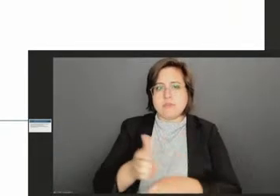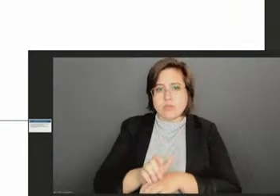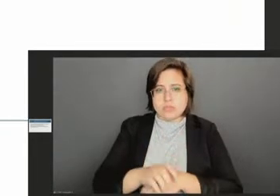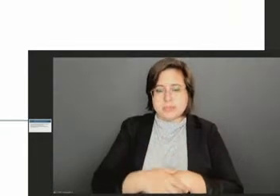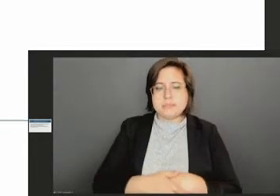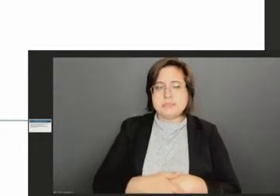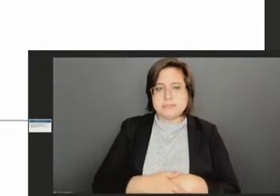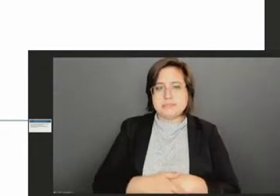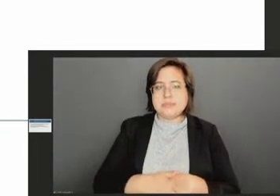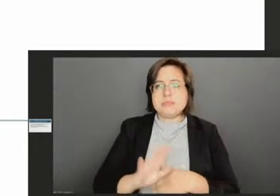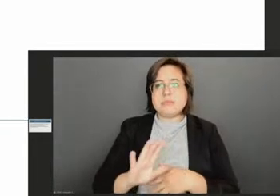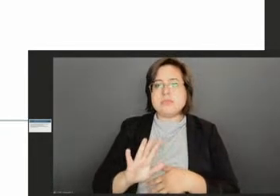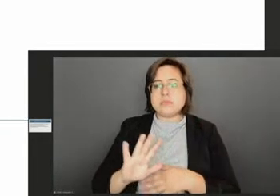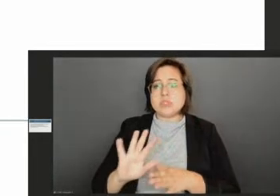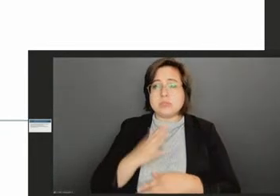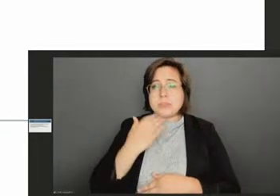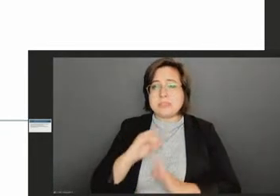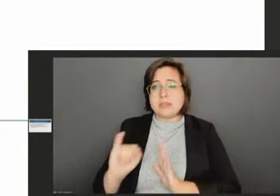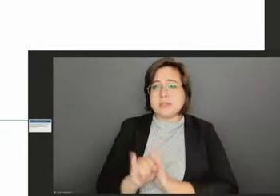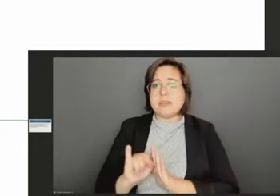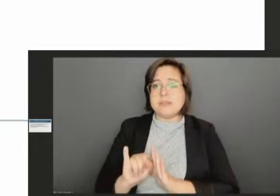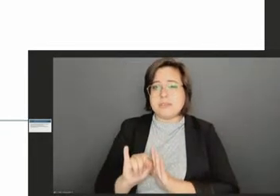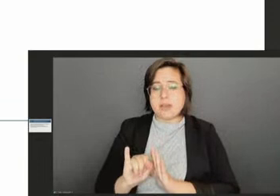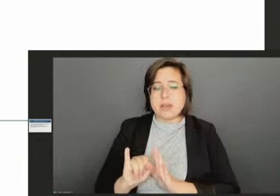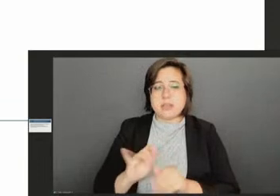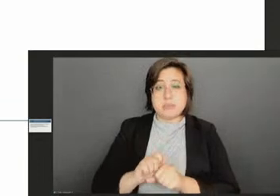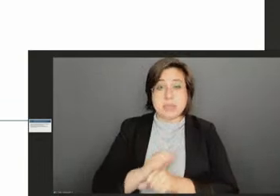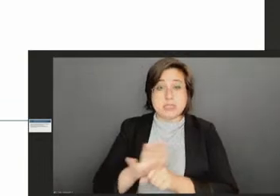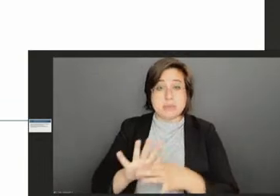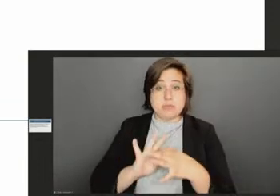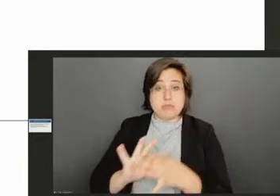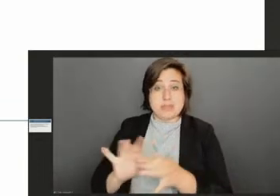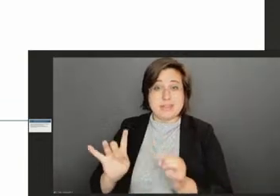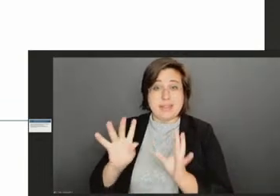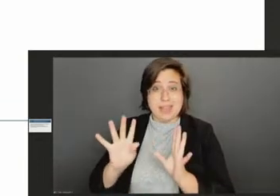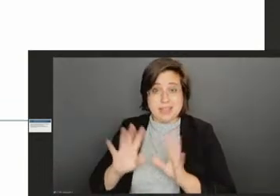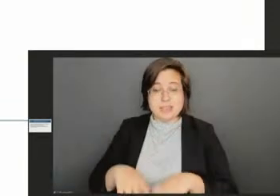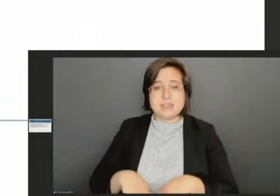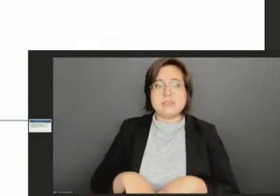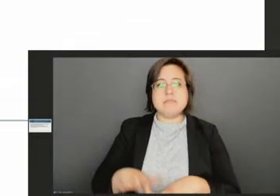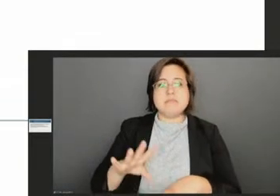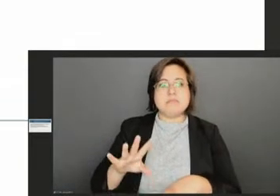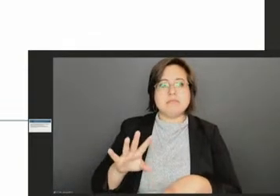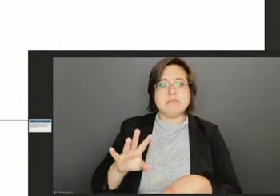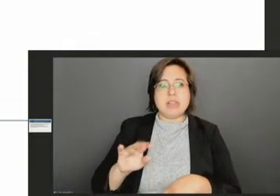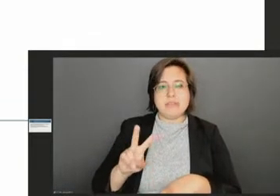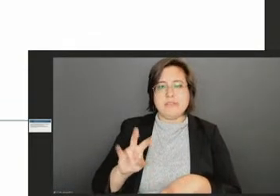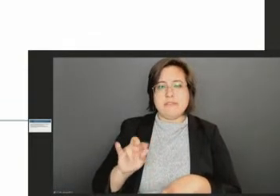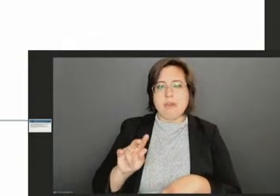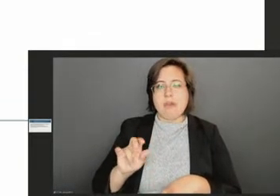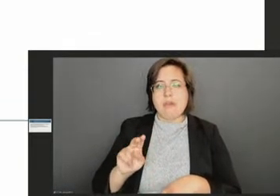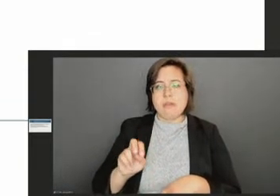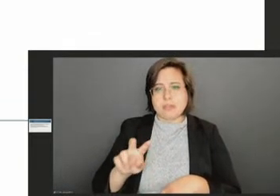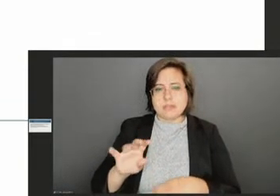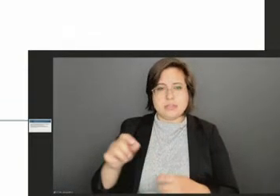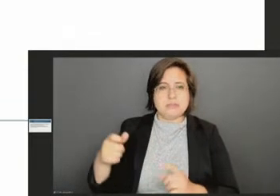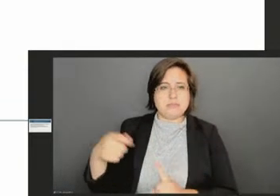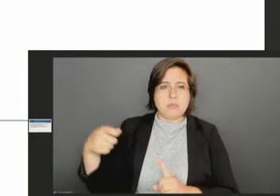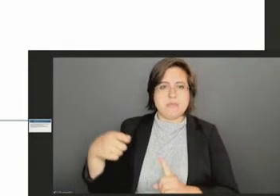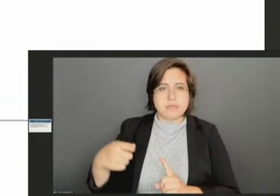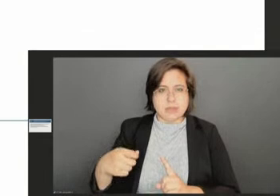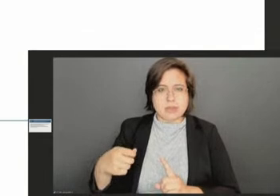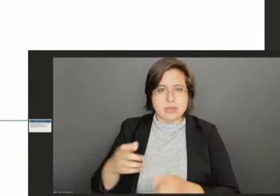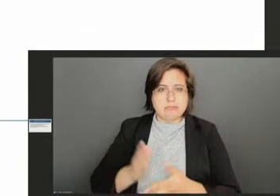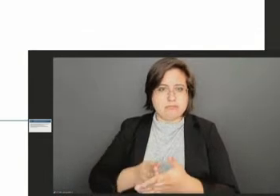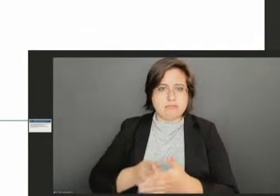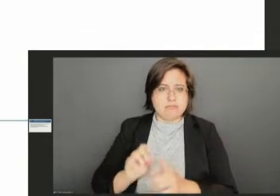identify pandemic-related hate and bias-motivated incidents. The second is to really develop and disseminate across